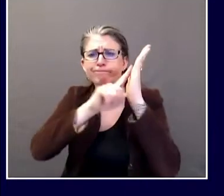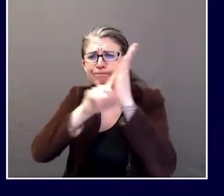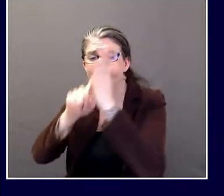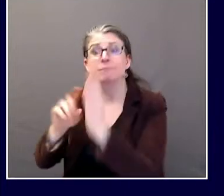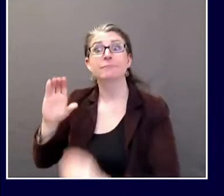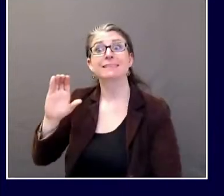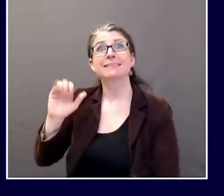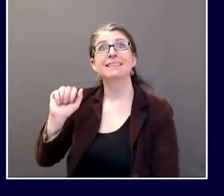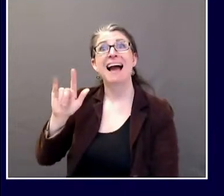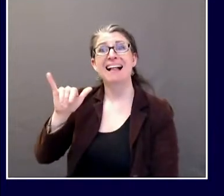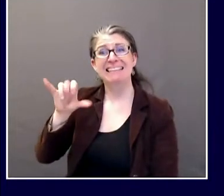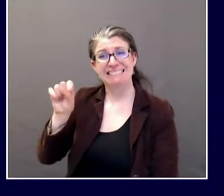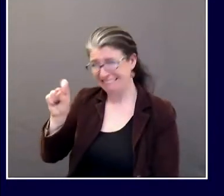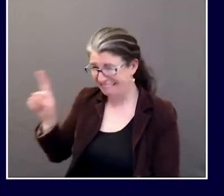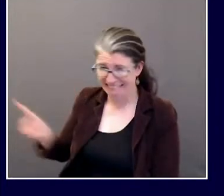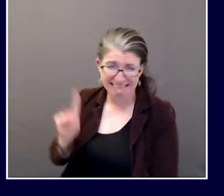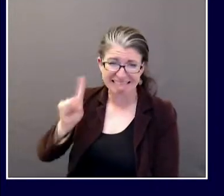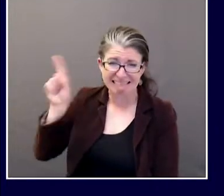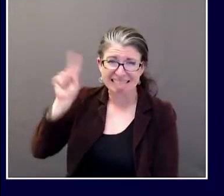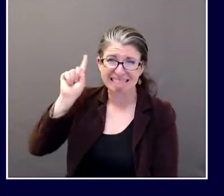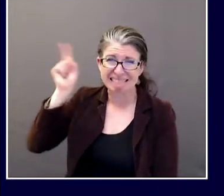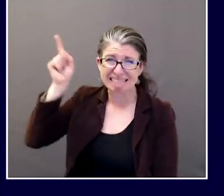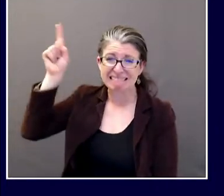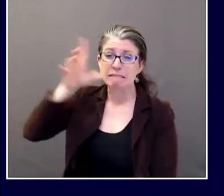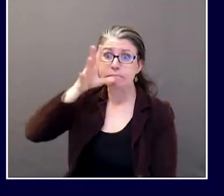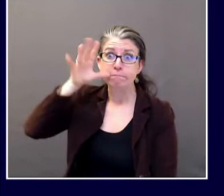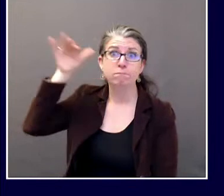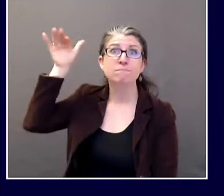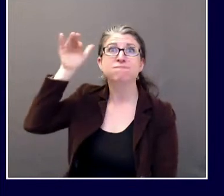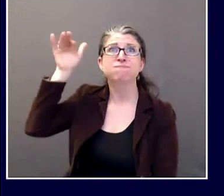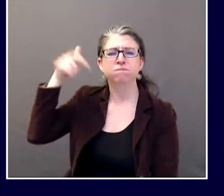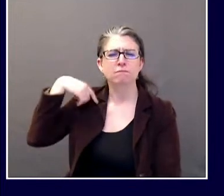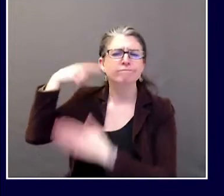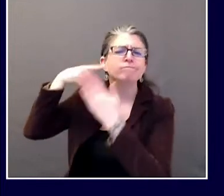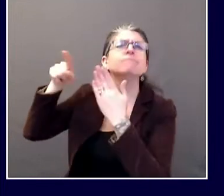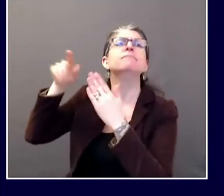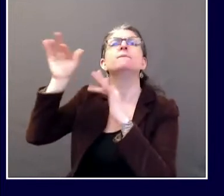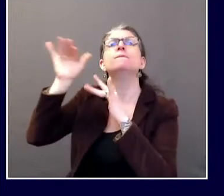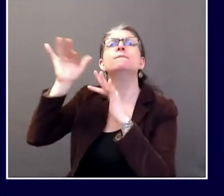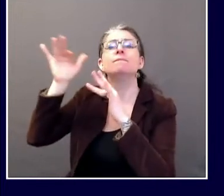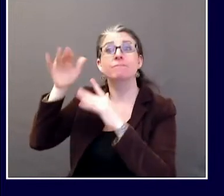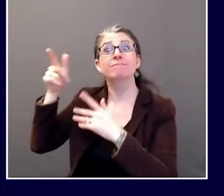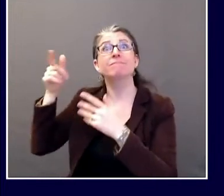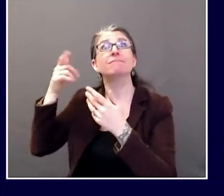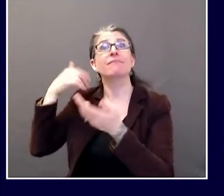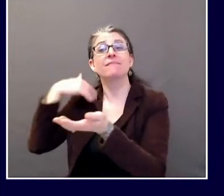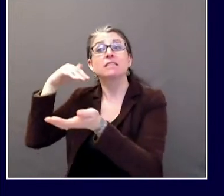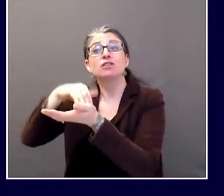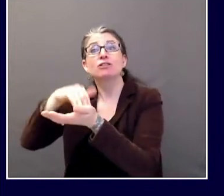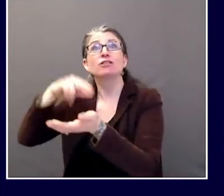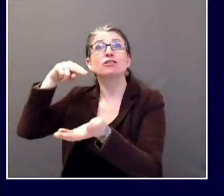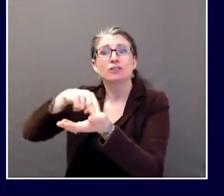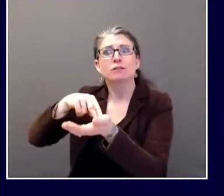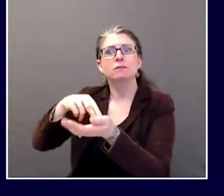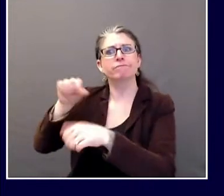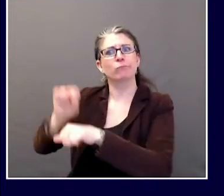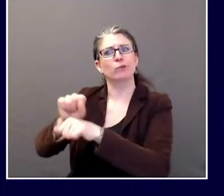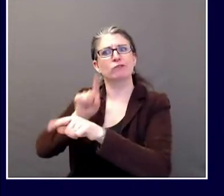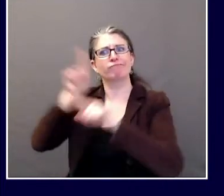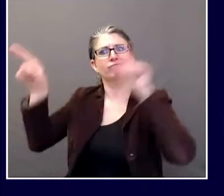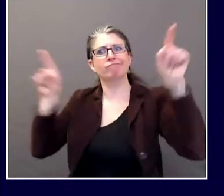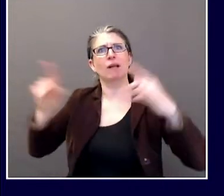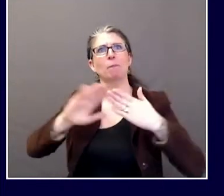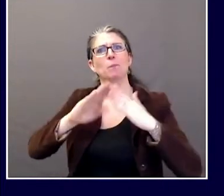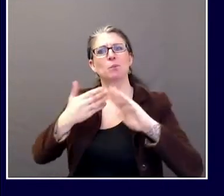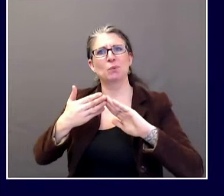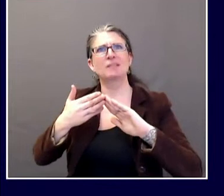for their own workers, then for those in the community who are clinicians, and then more broadly. So you may have received reports to that